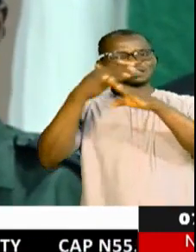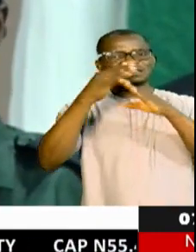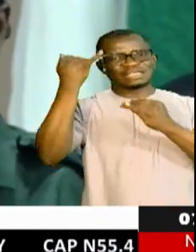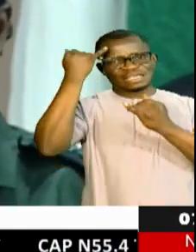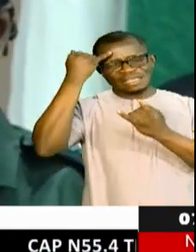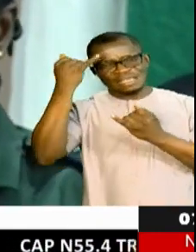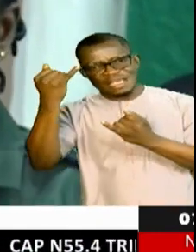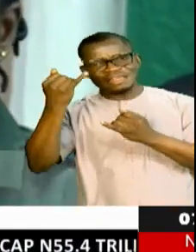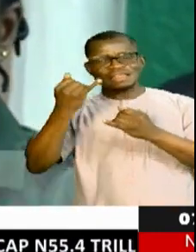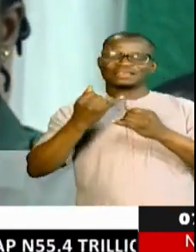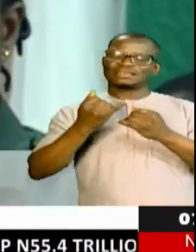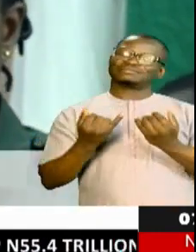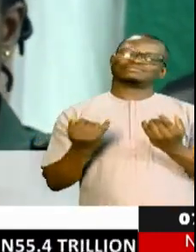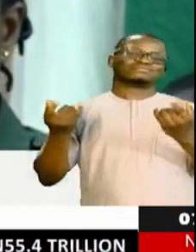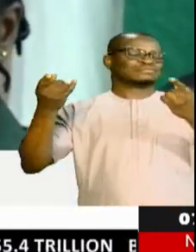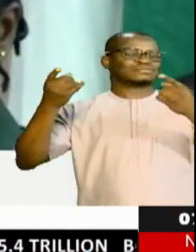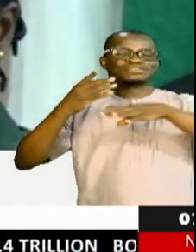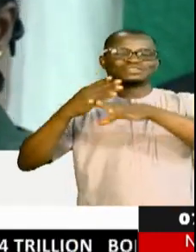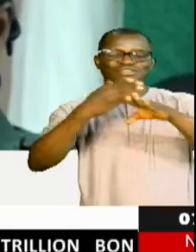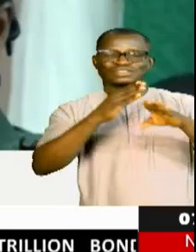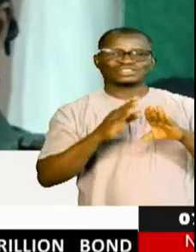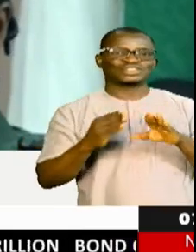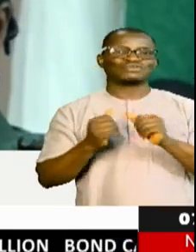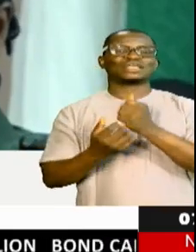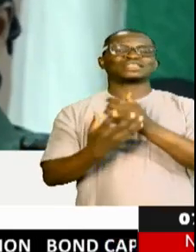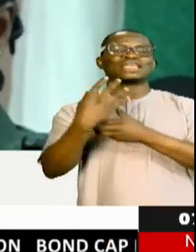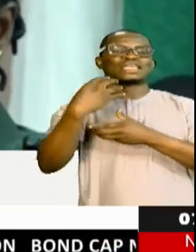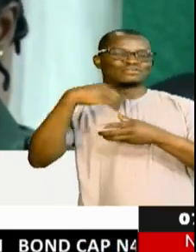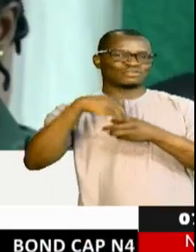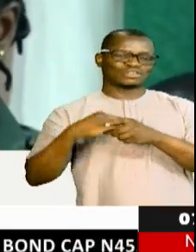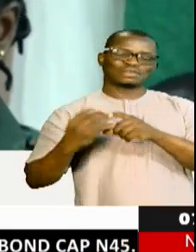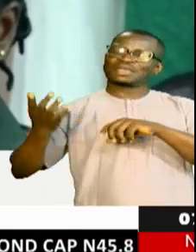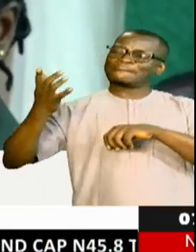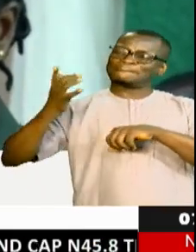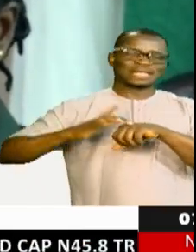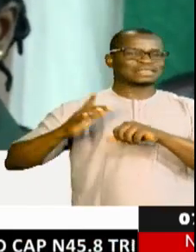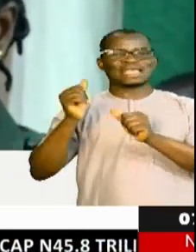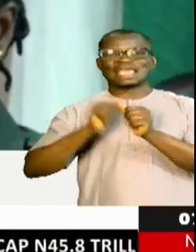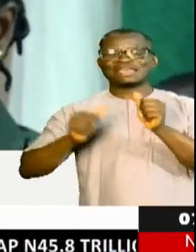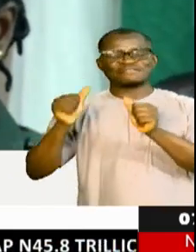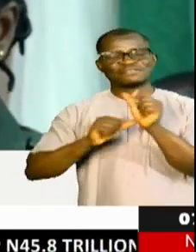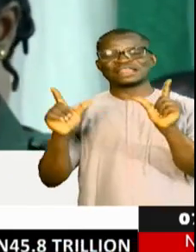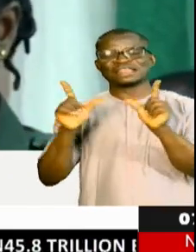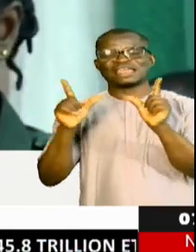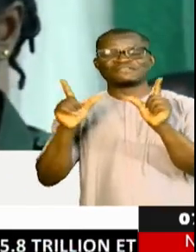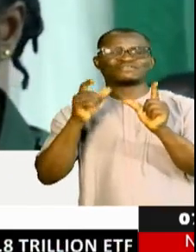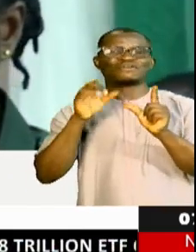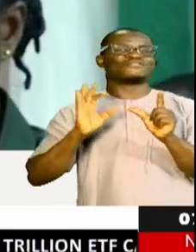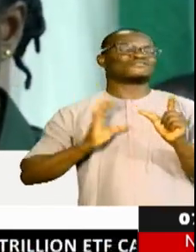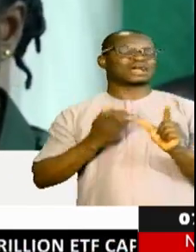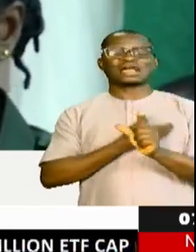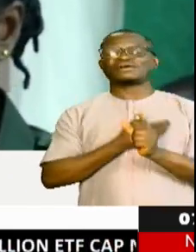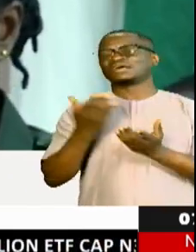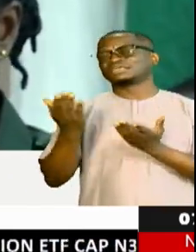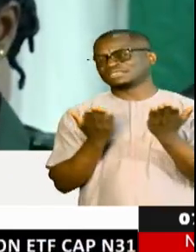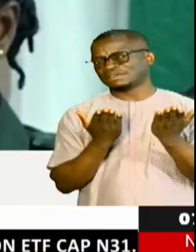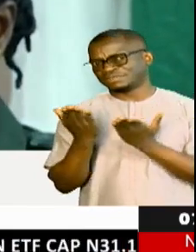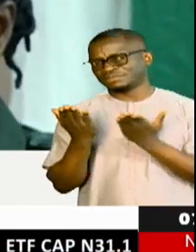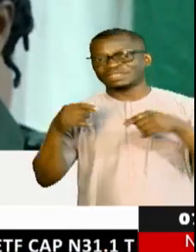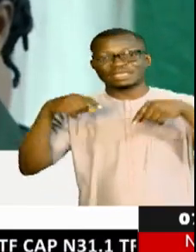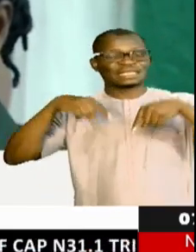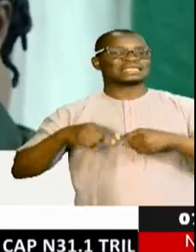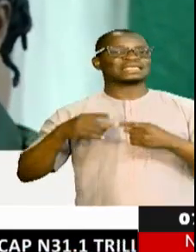flow freely and inclusively, impacting every level of our service. This spirit